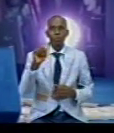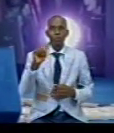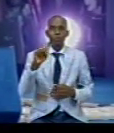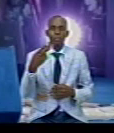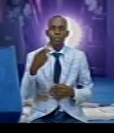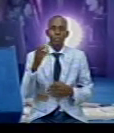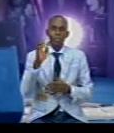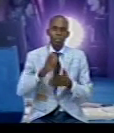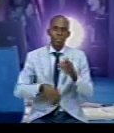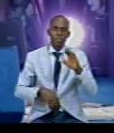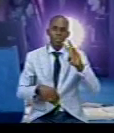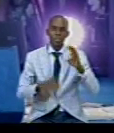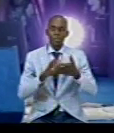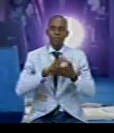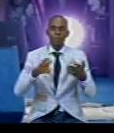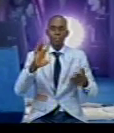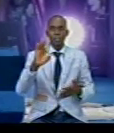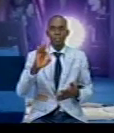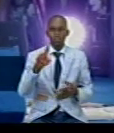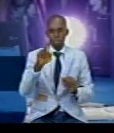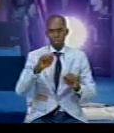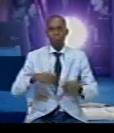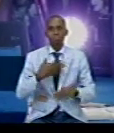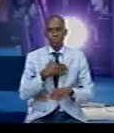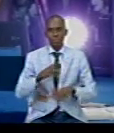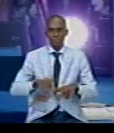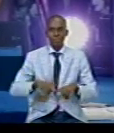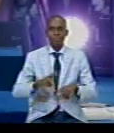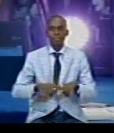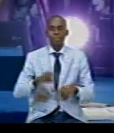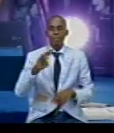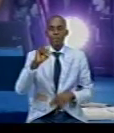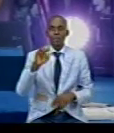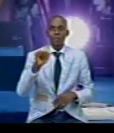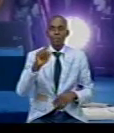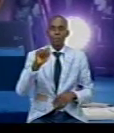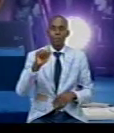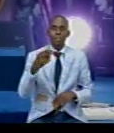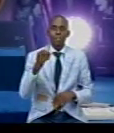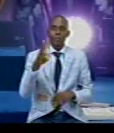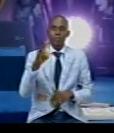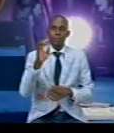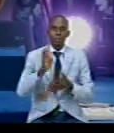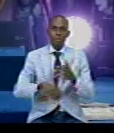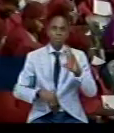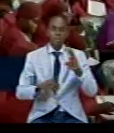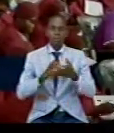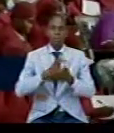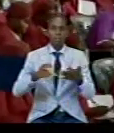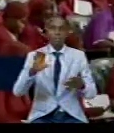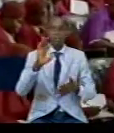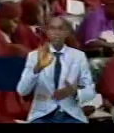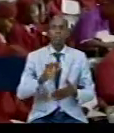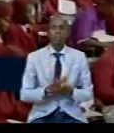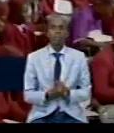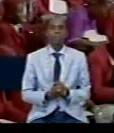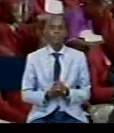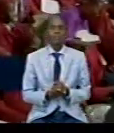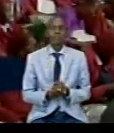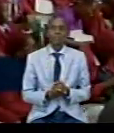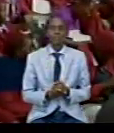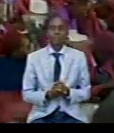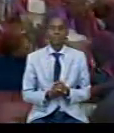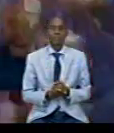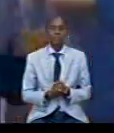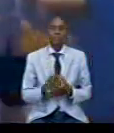verse 9. You can sit down. Matthew chapter 6, verse 9. And